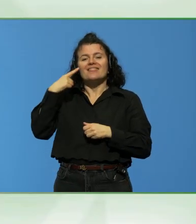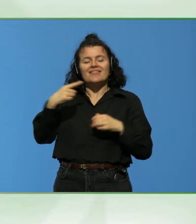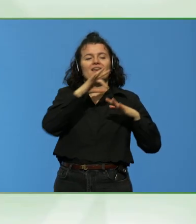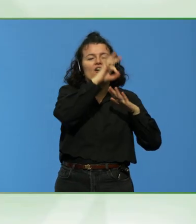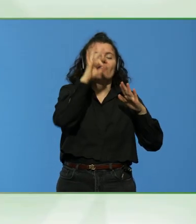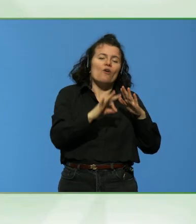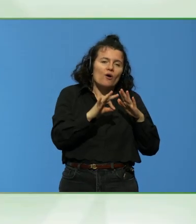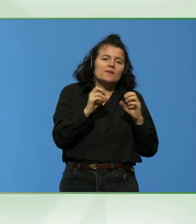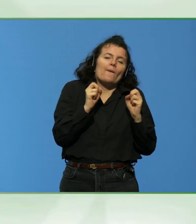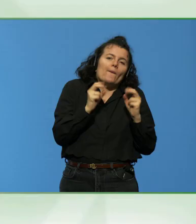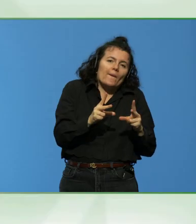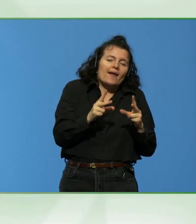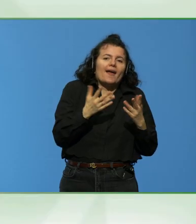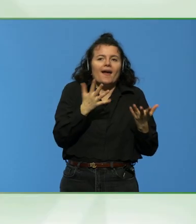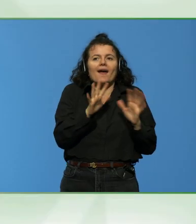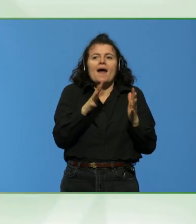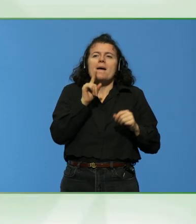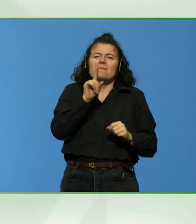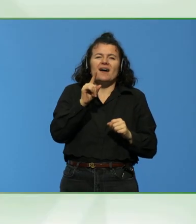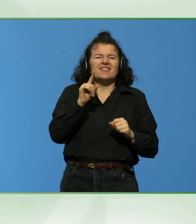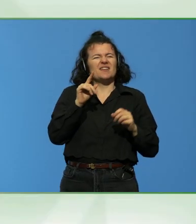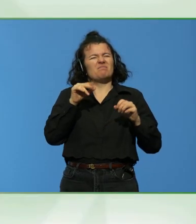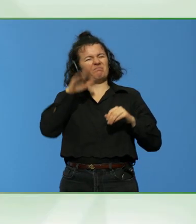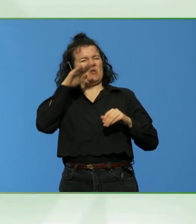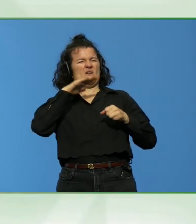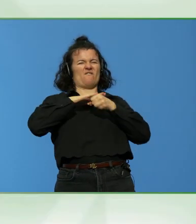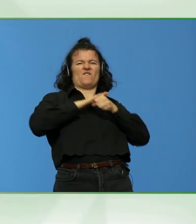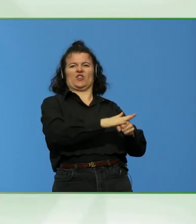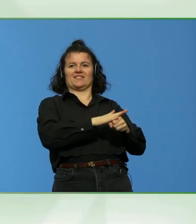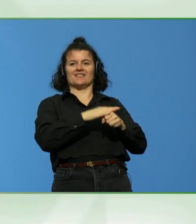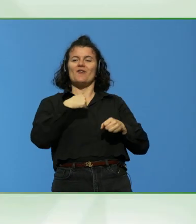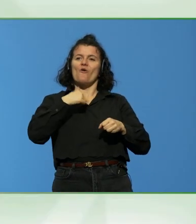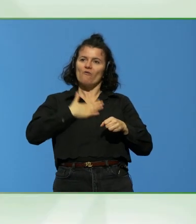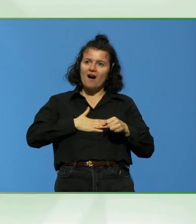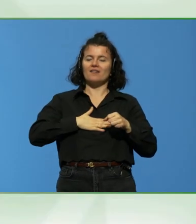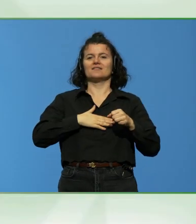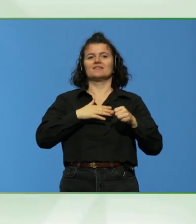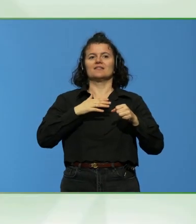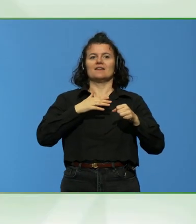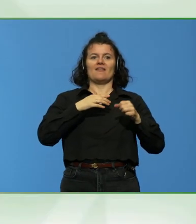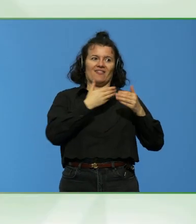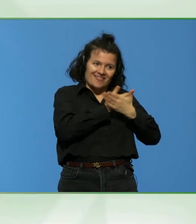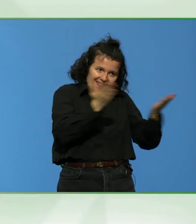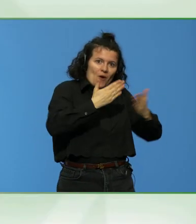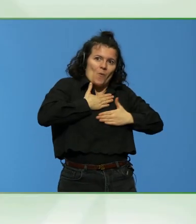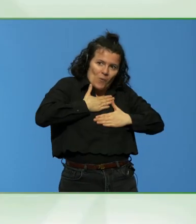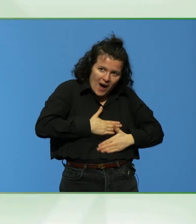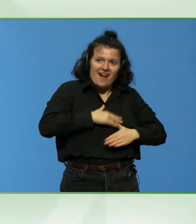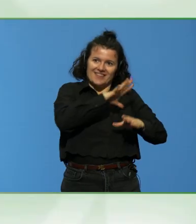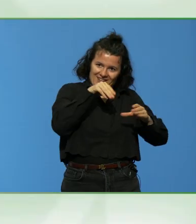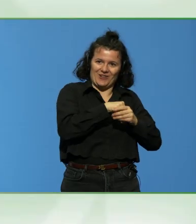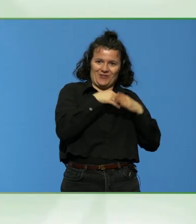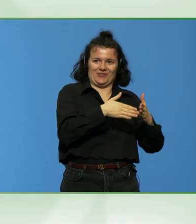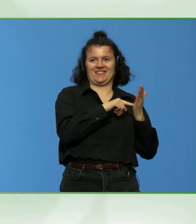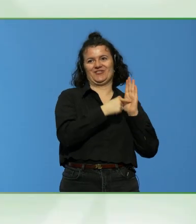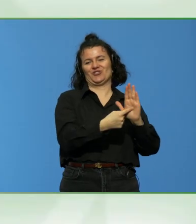we shouldn't have to force people to be inclusive. just want to do it. Irmgard, Marianne, any